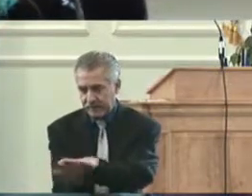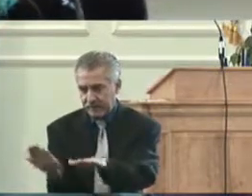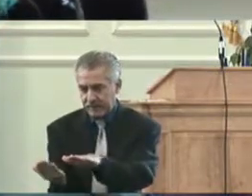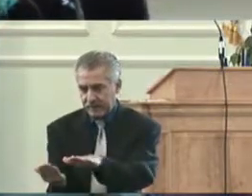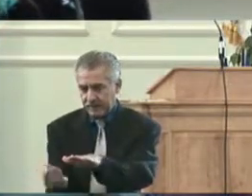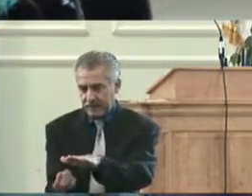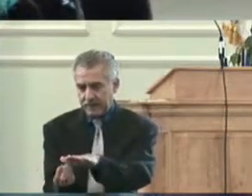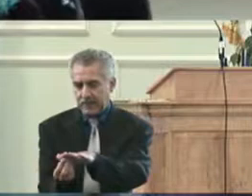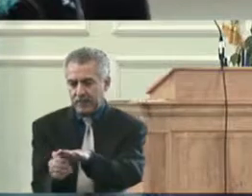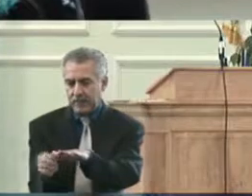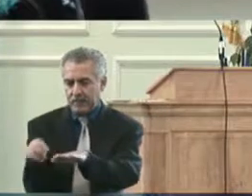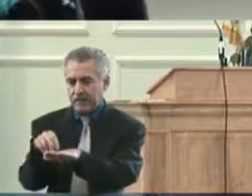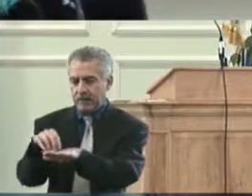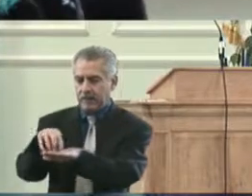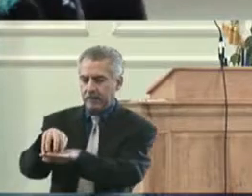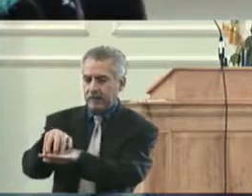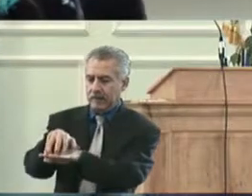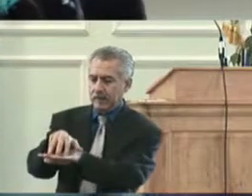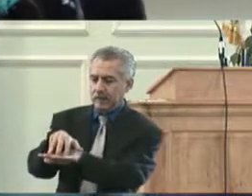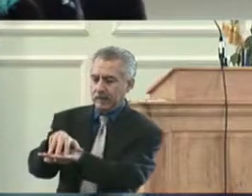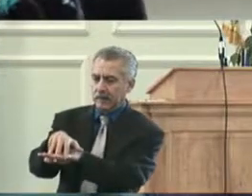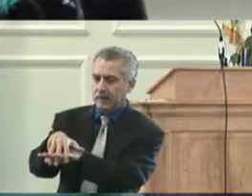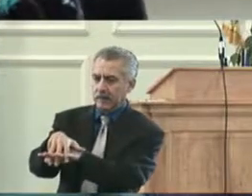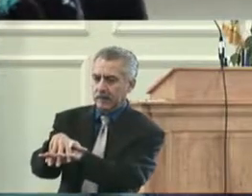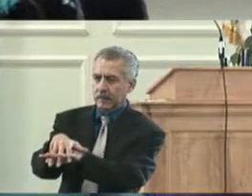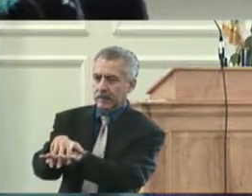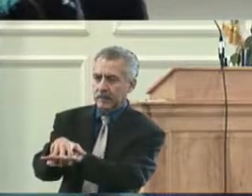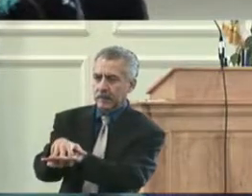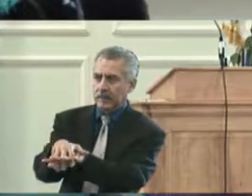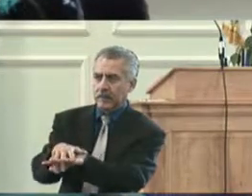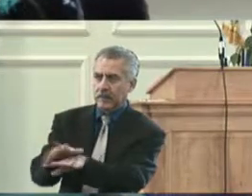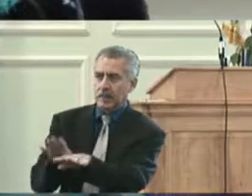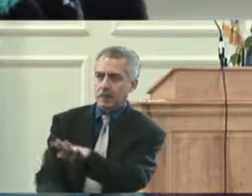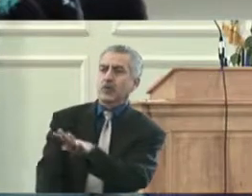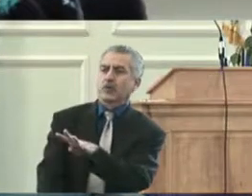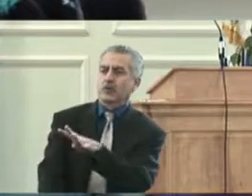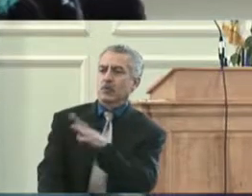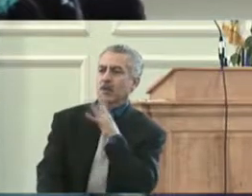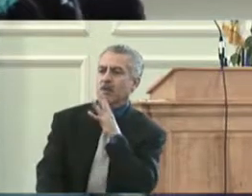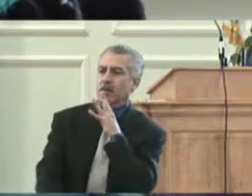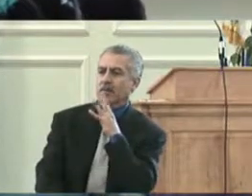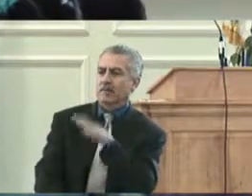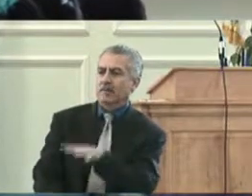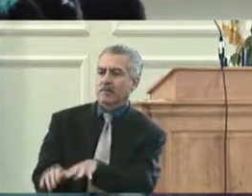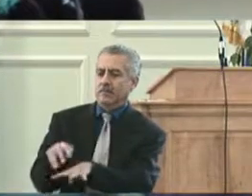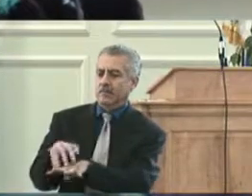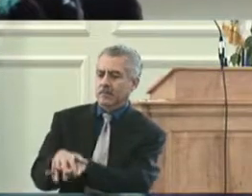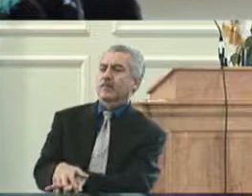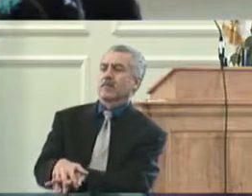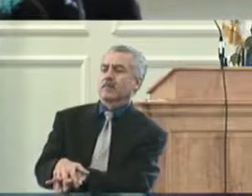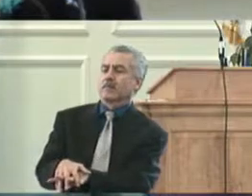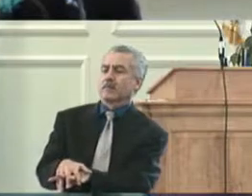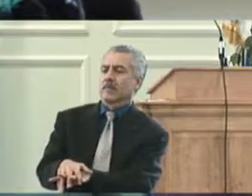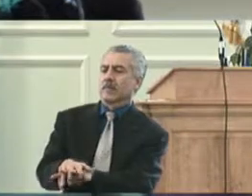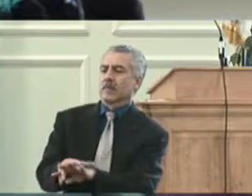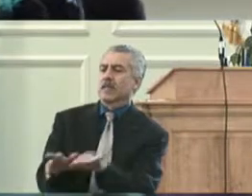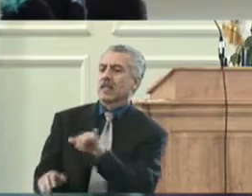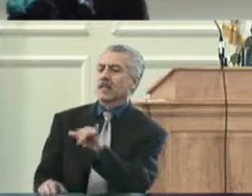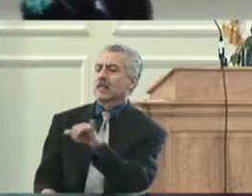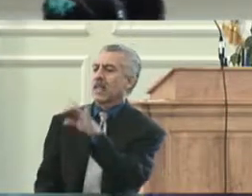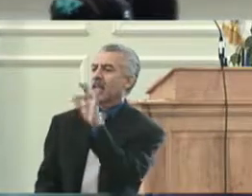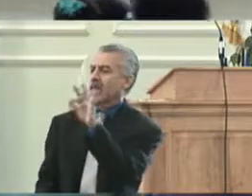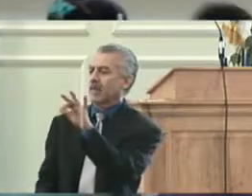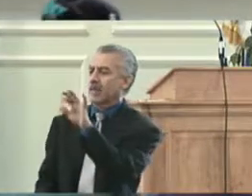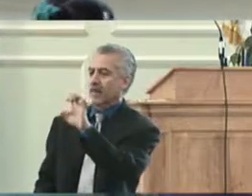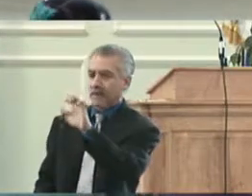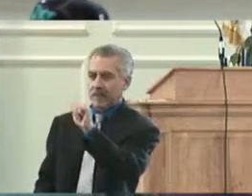hair-like parts that, just like the bird's feathers, it's like waxy.